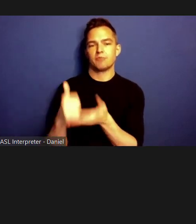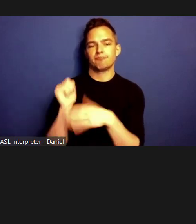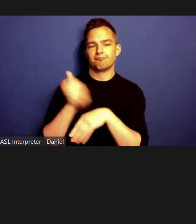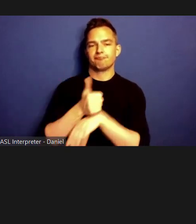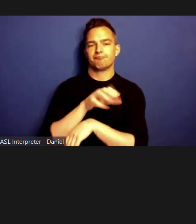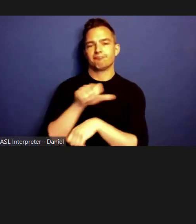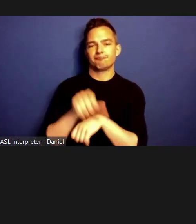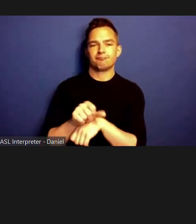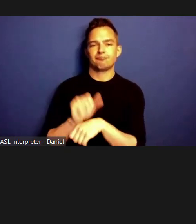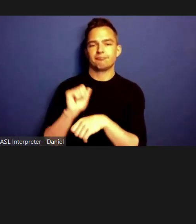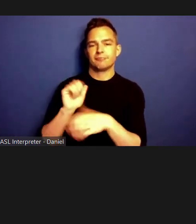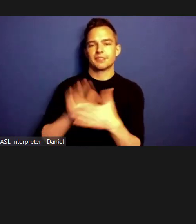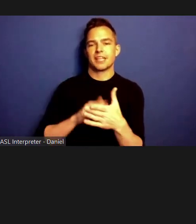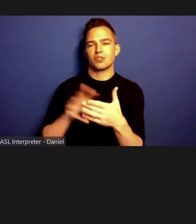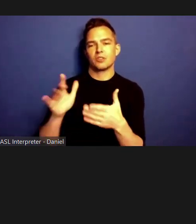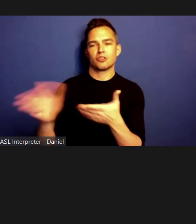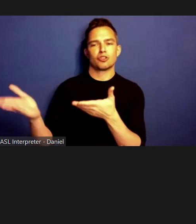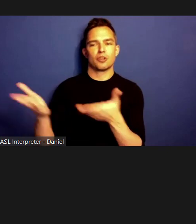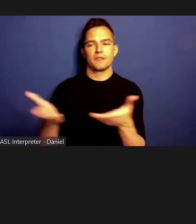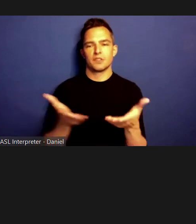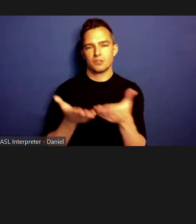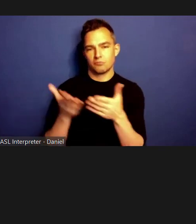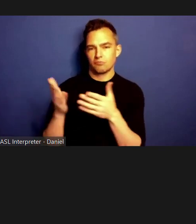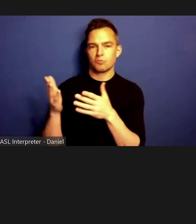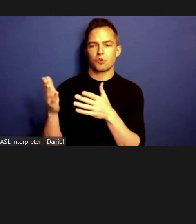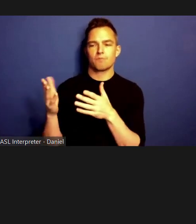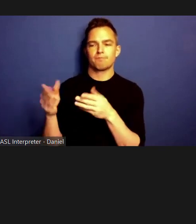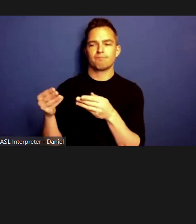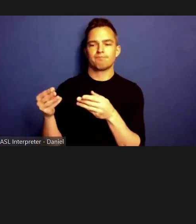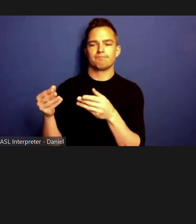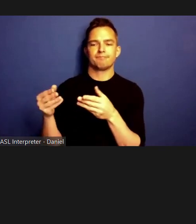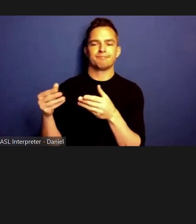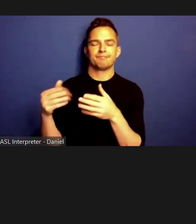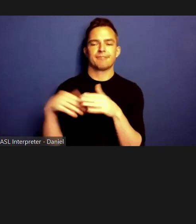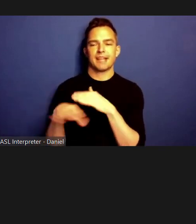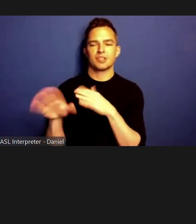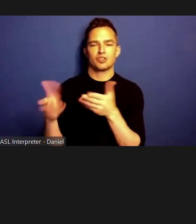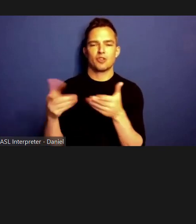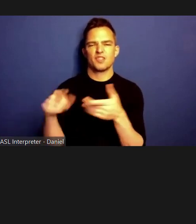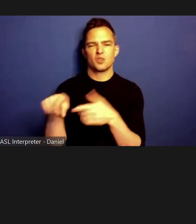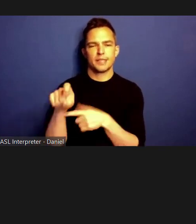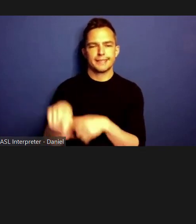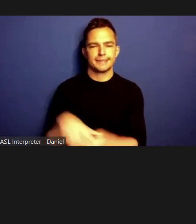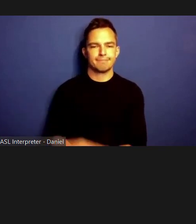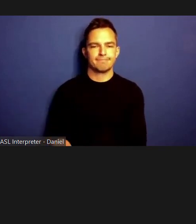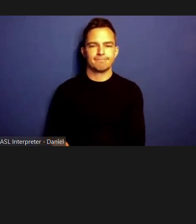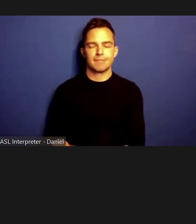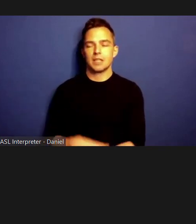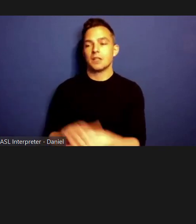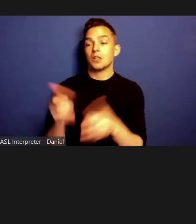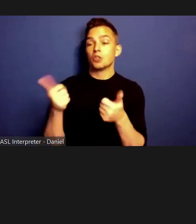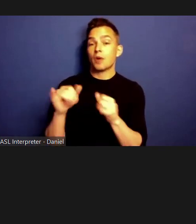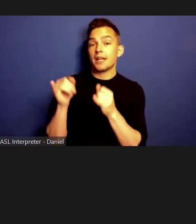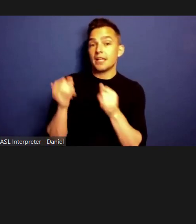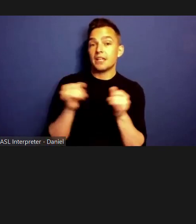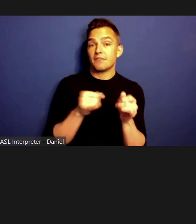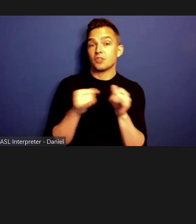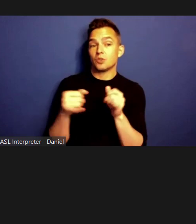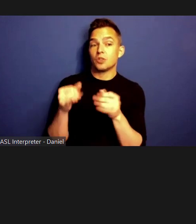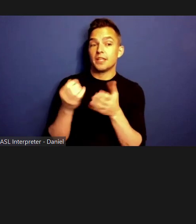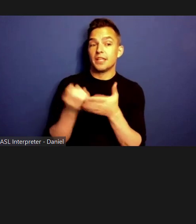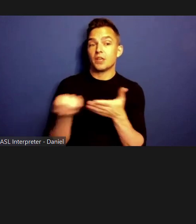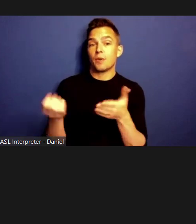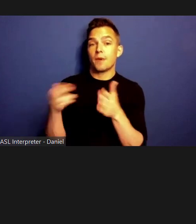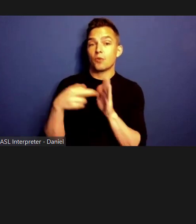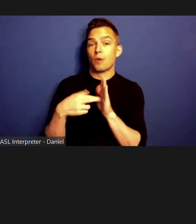scheduled for service or get that service that you need. So I would try your individual equipment representative if